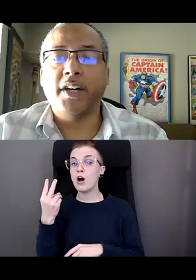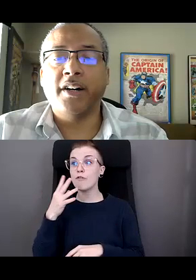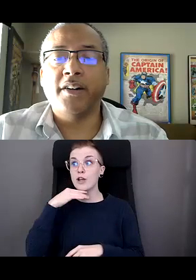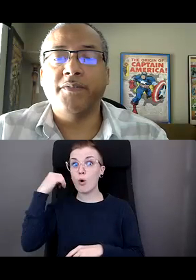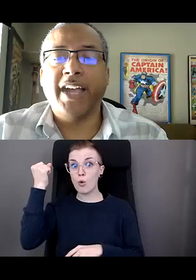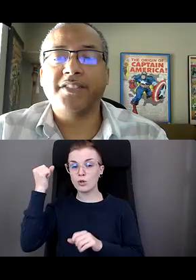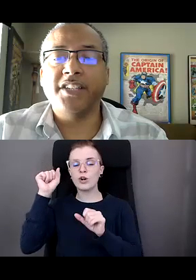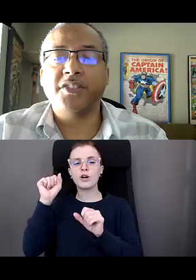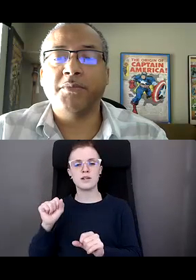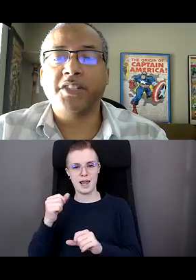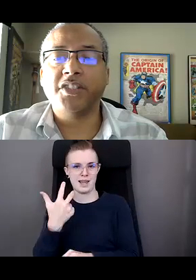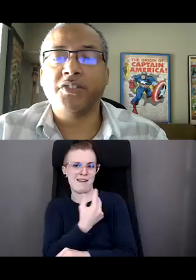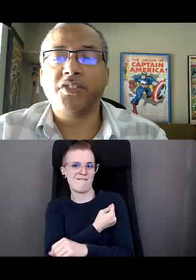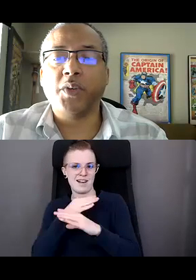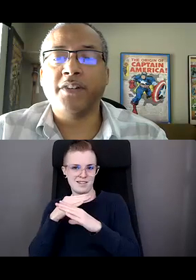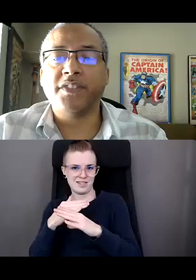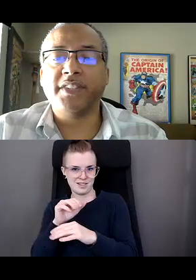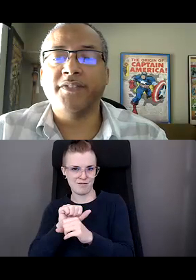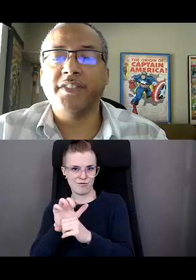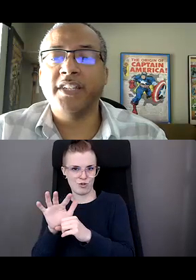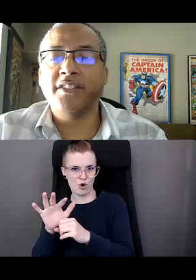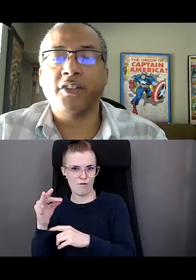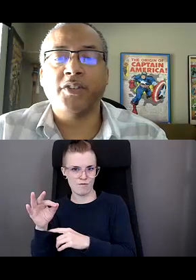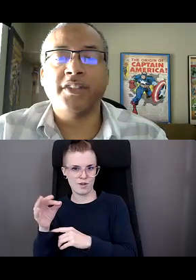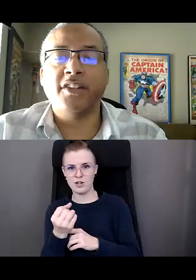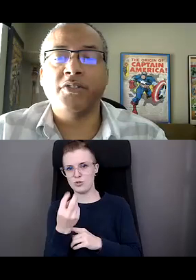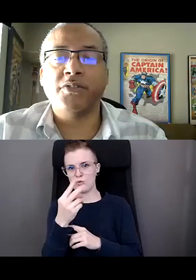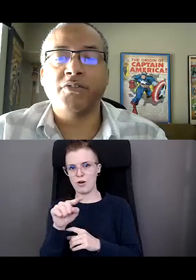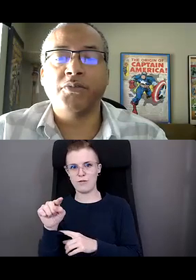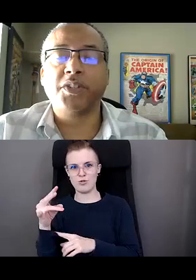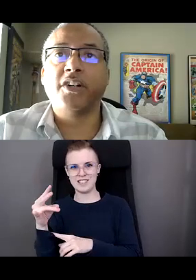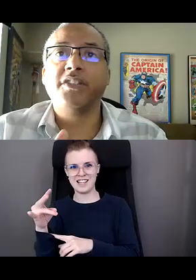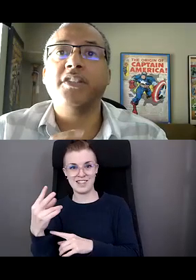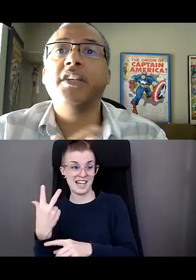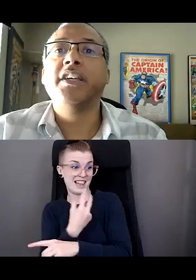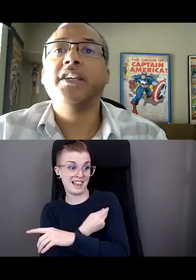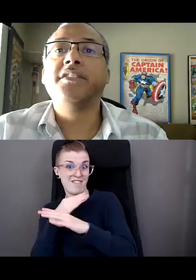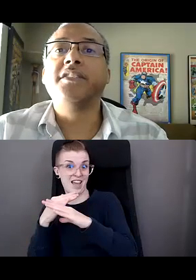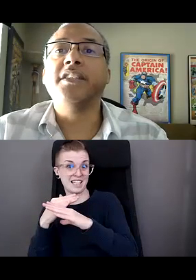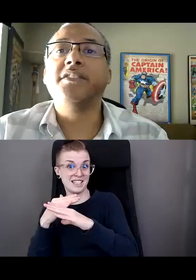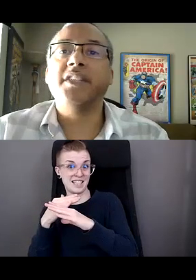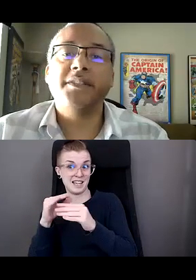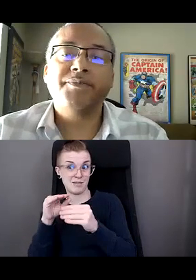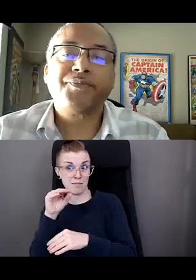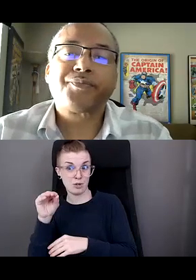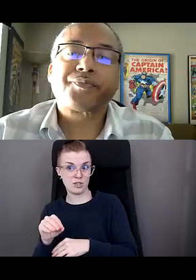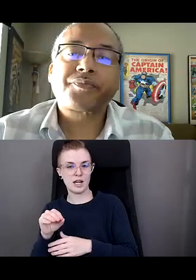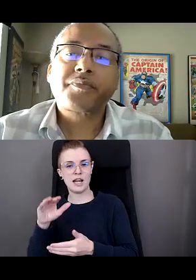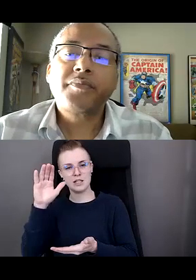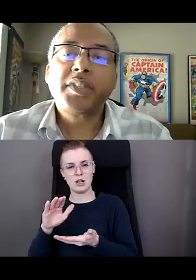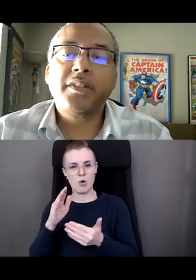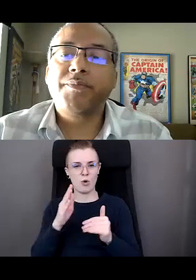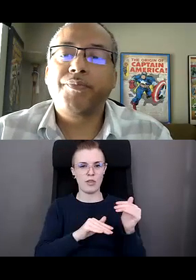But vaccination among children 12 to 17 is lower than in older groups, according to the CDC.